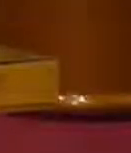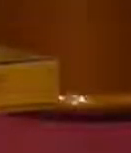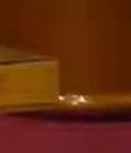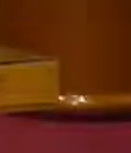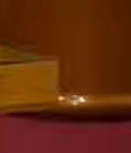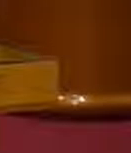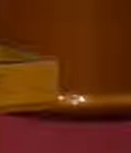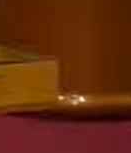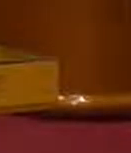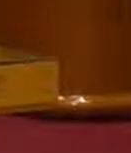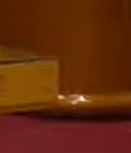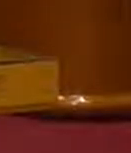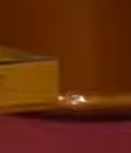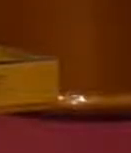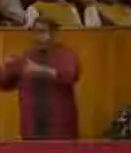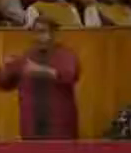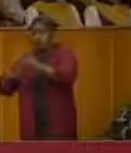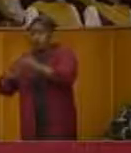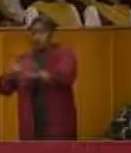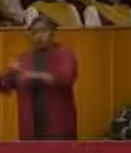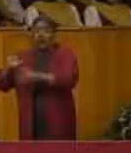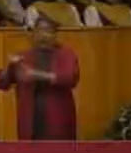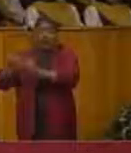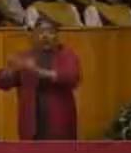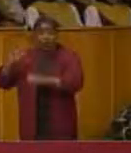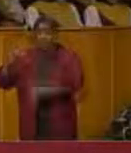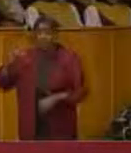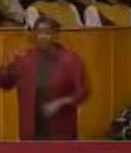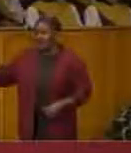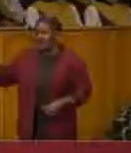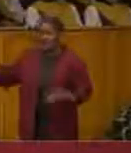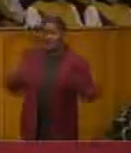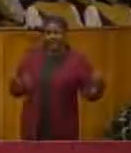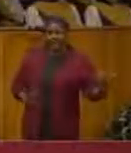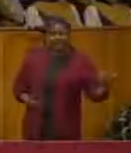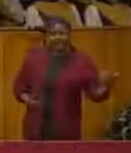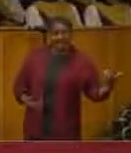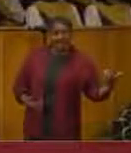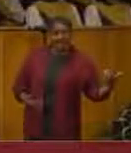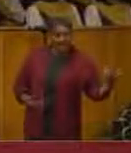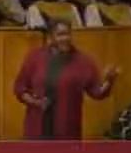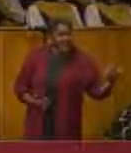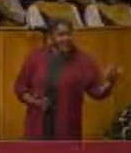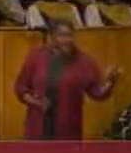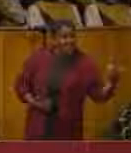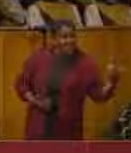on the R&B. That song by the OJs.